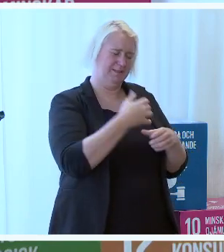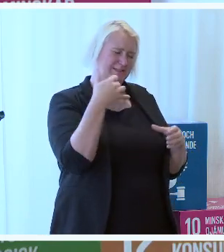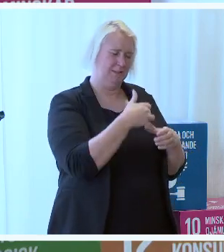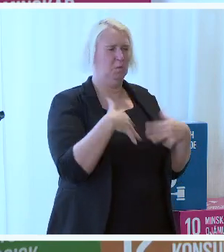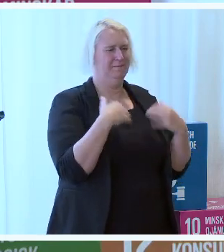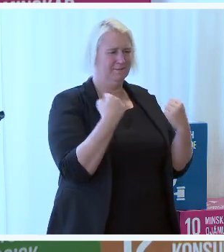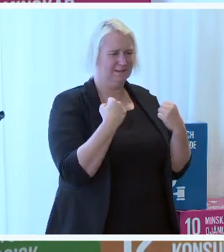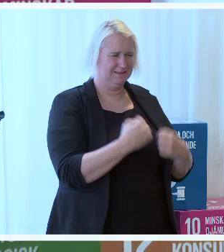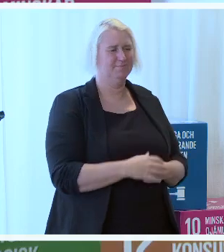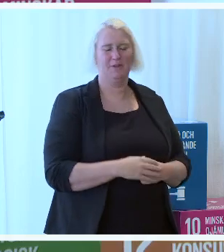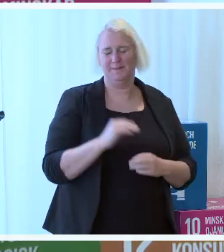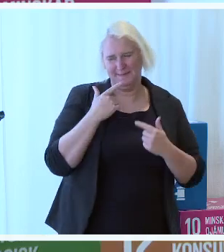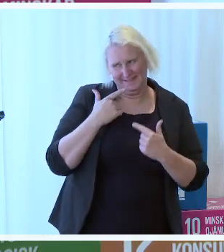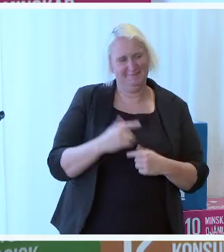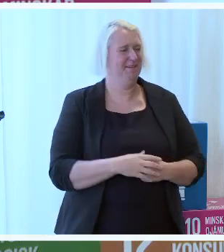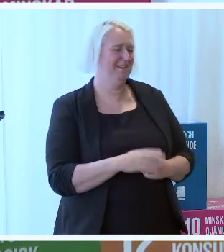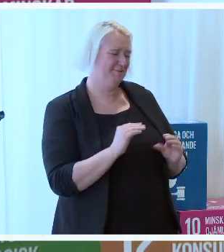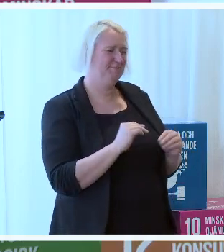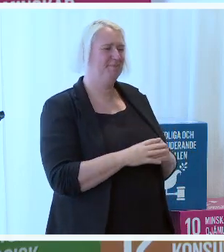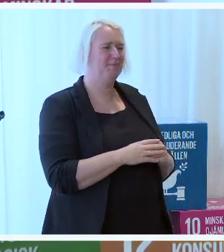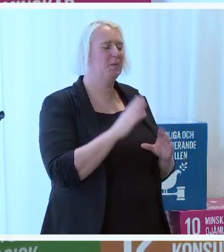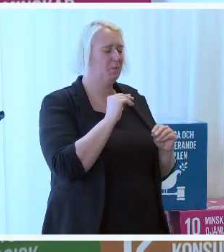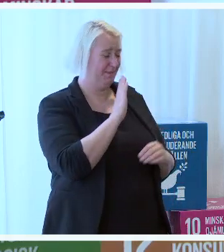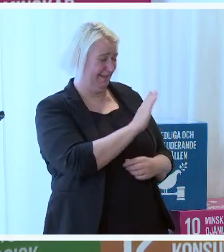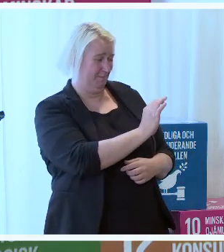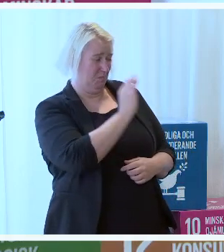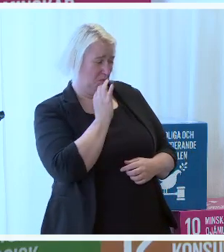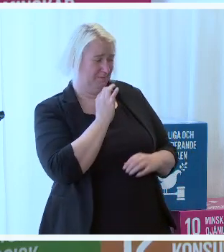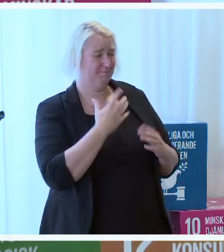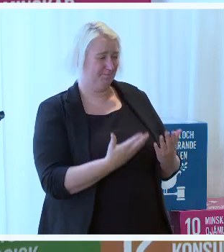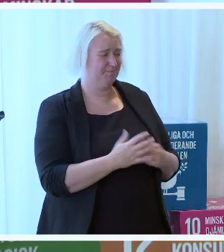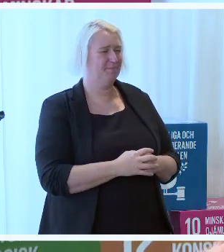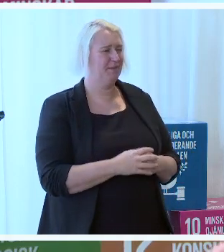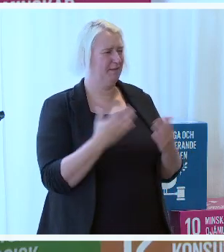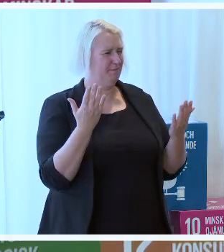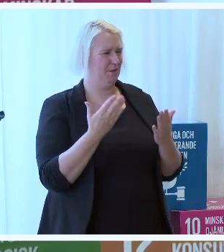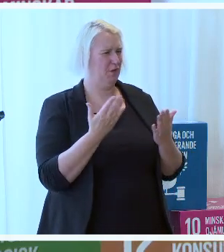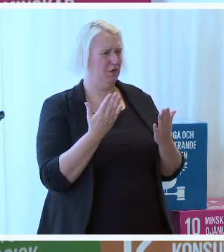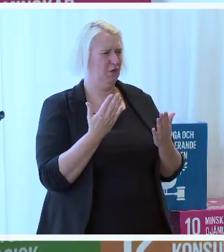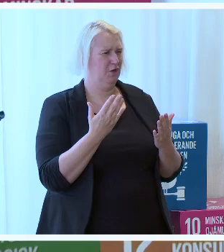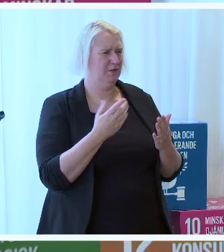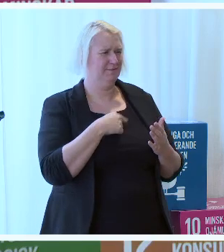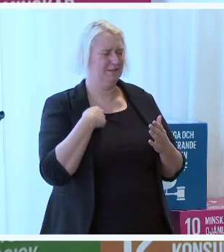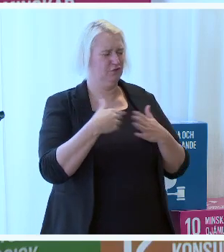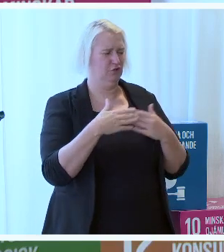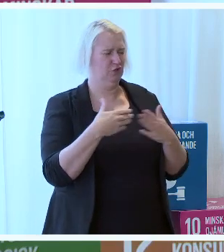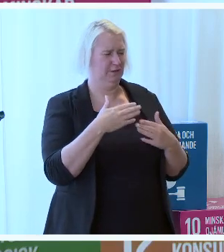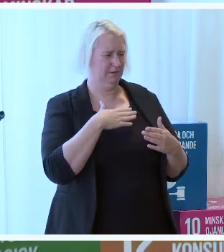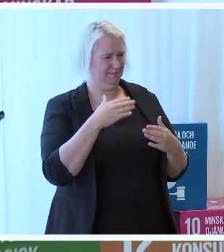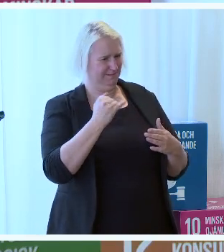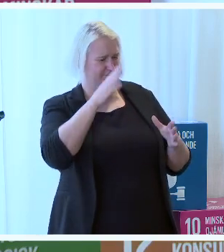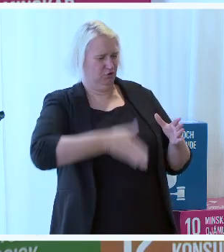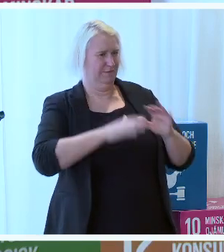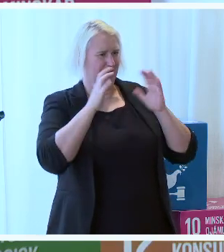welcome. Coming to the question of what Islamic Relief does in the Global South, Islamic Relief works in